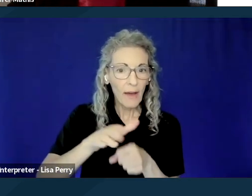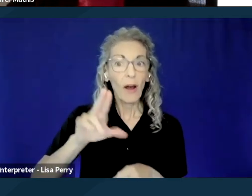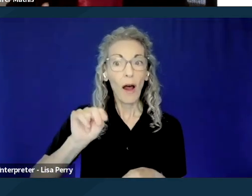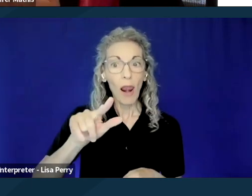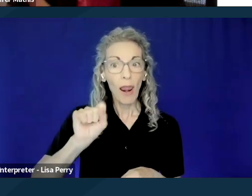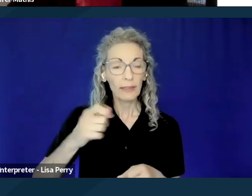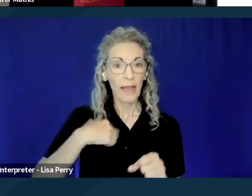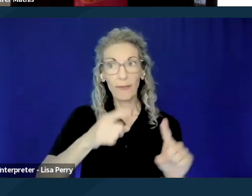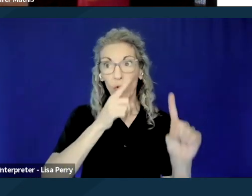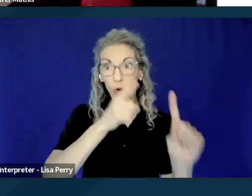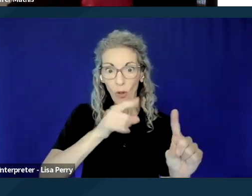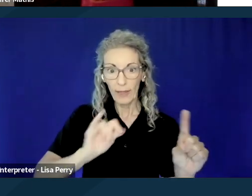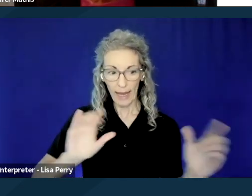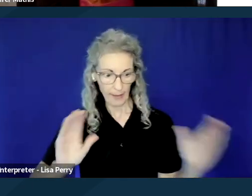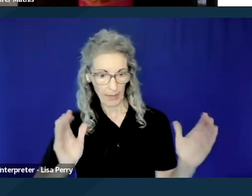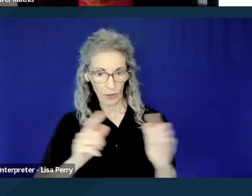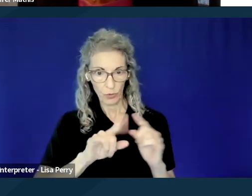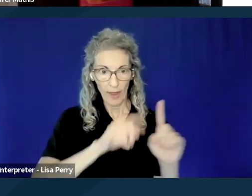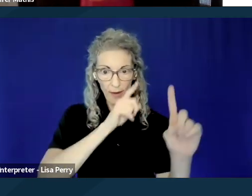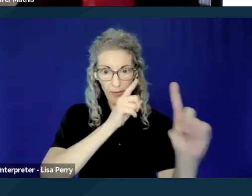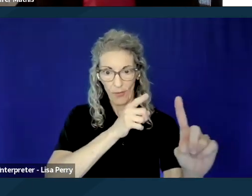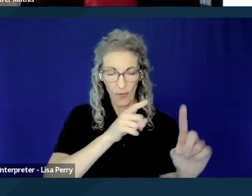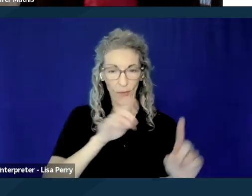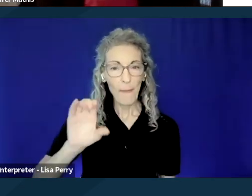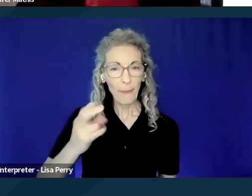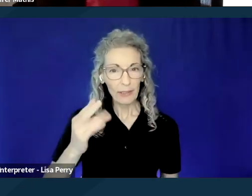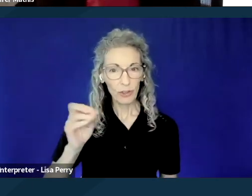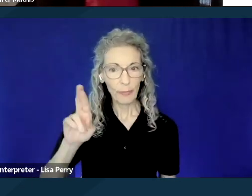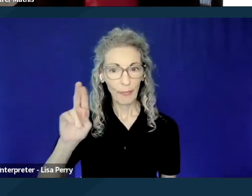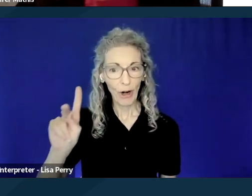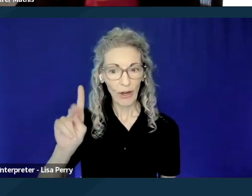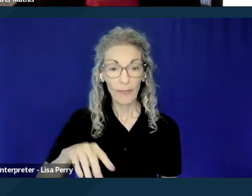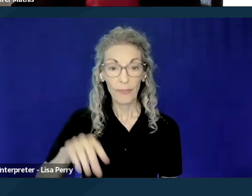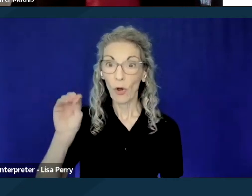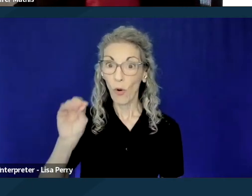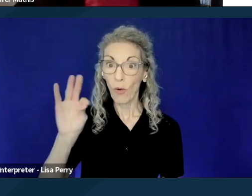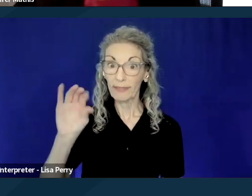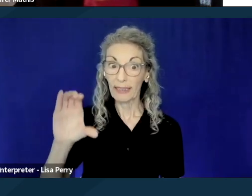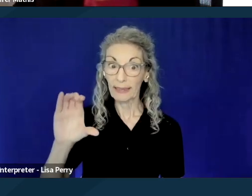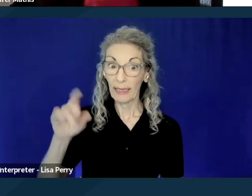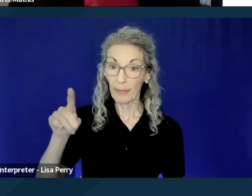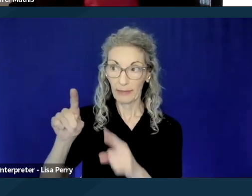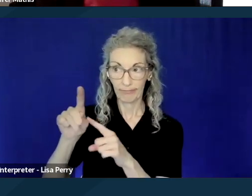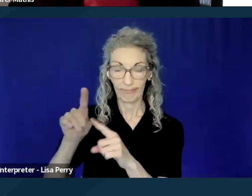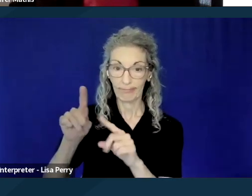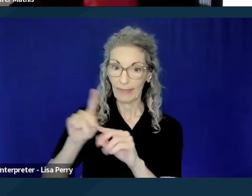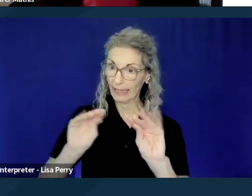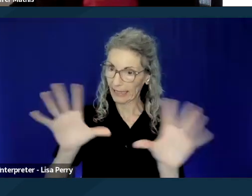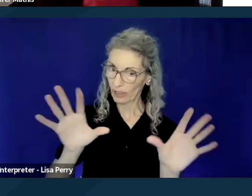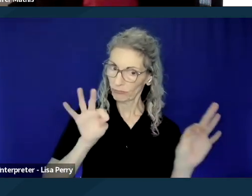of benchmark to measure yourself against? And OFCCP was very clear in the rule